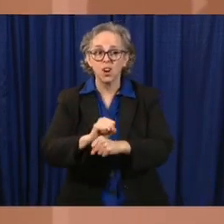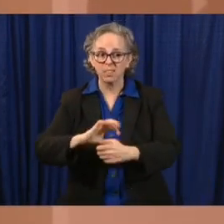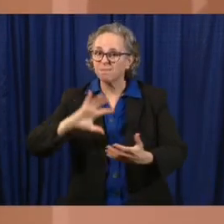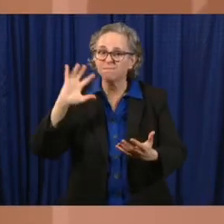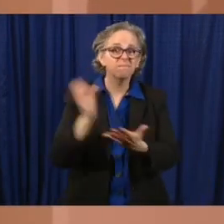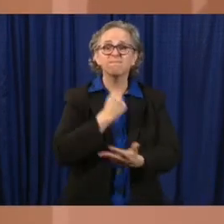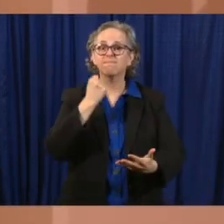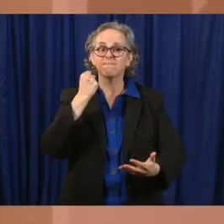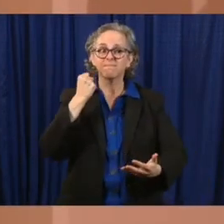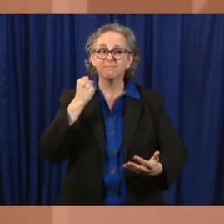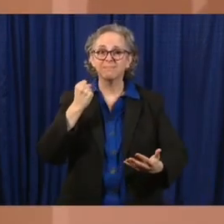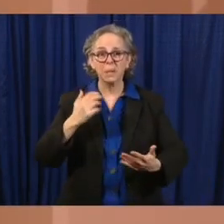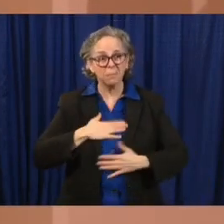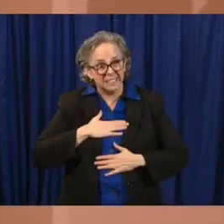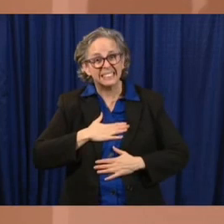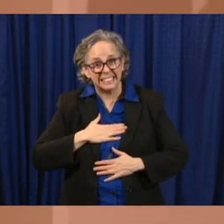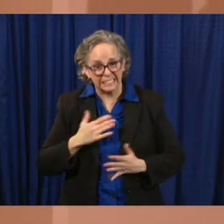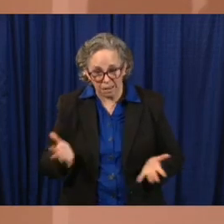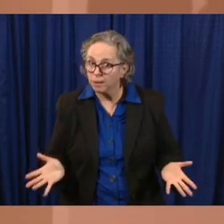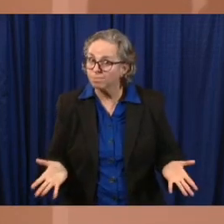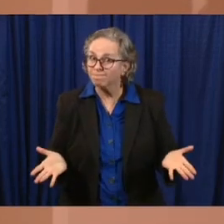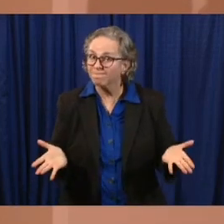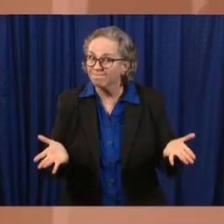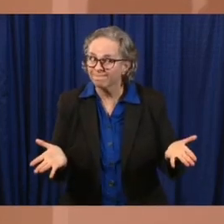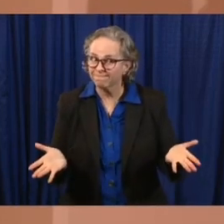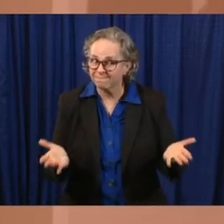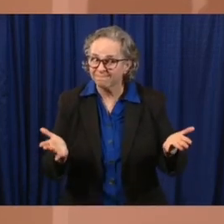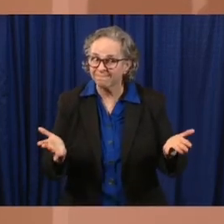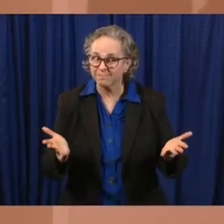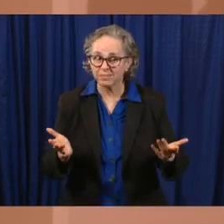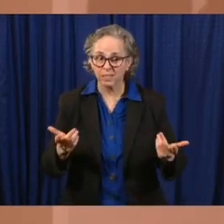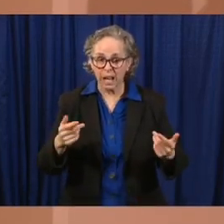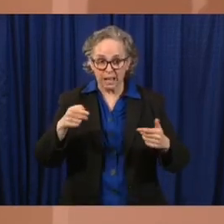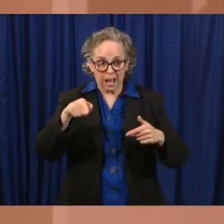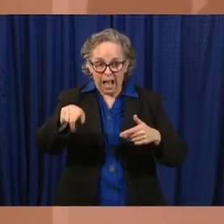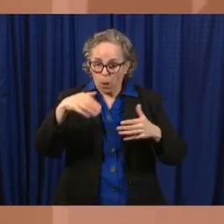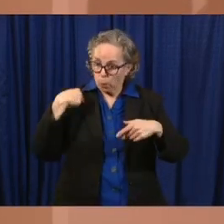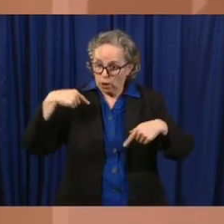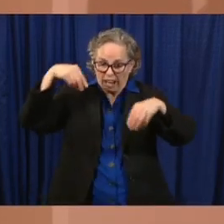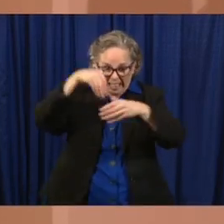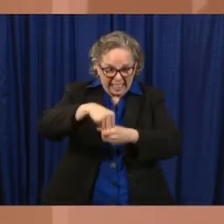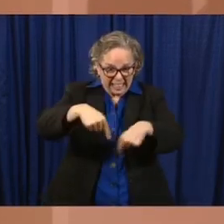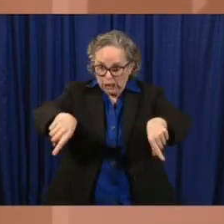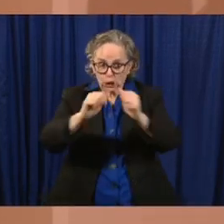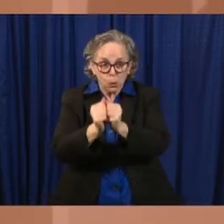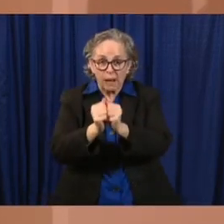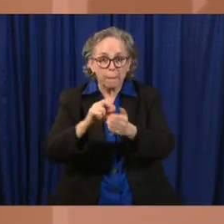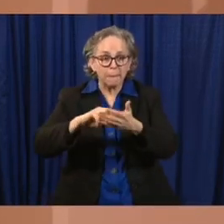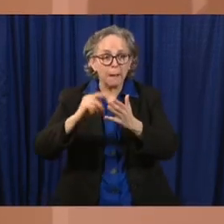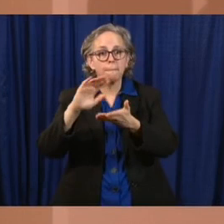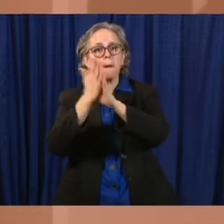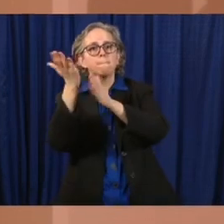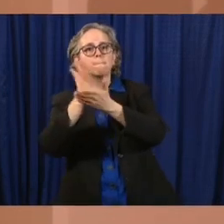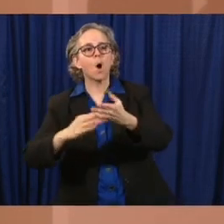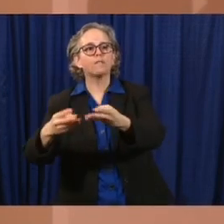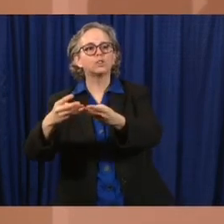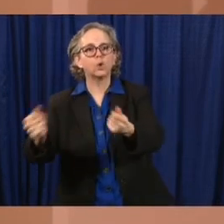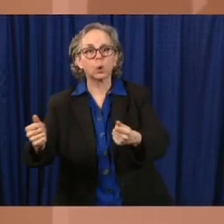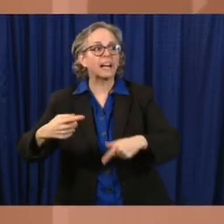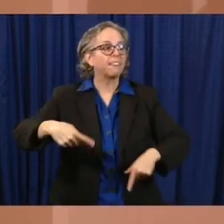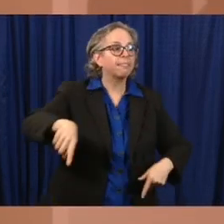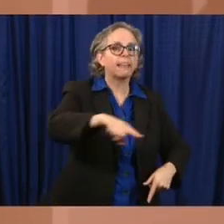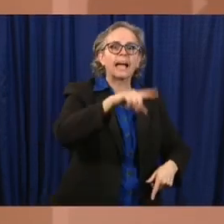so. This is all part of we're in this together, truthfully, because these businesses need employees to be able to work